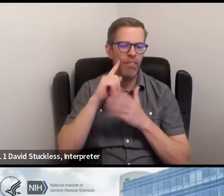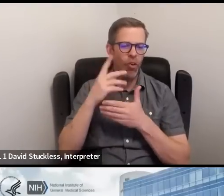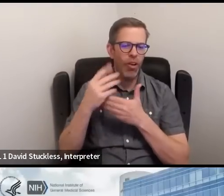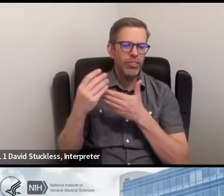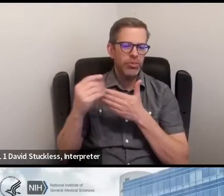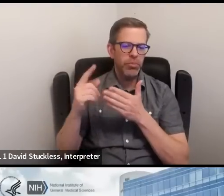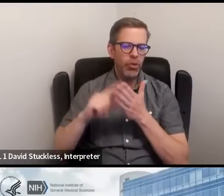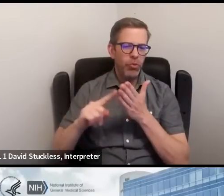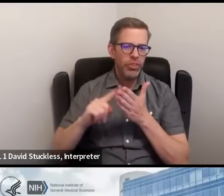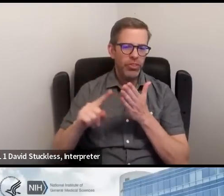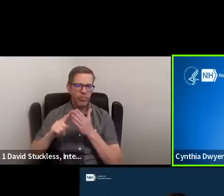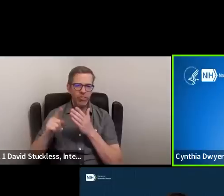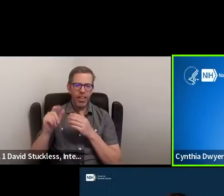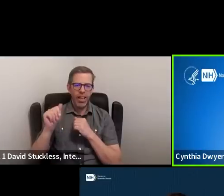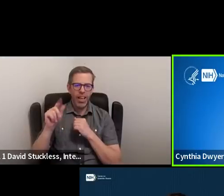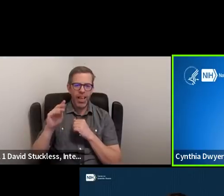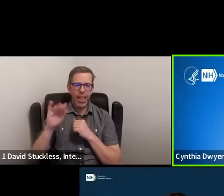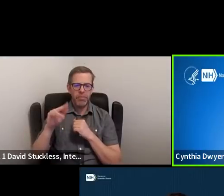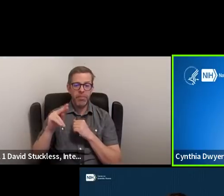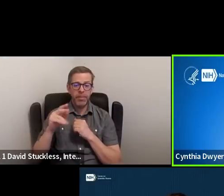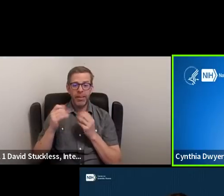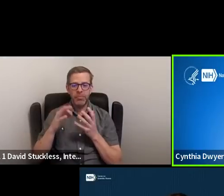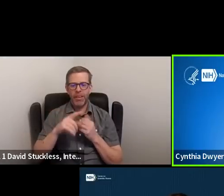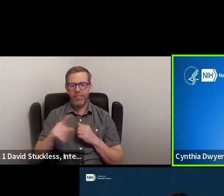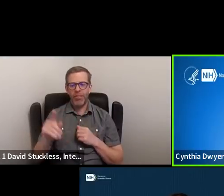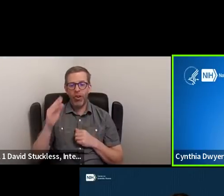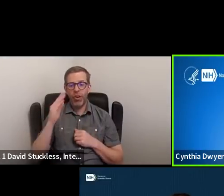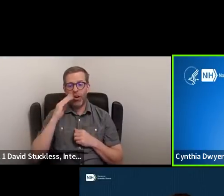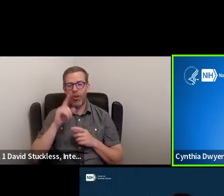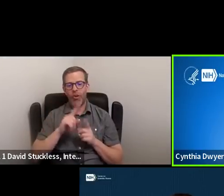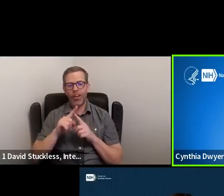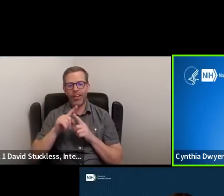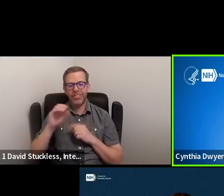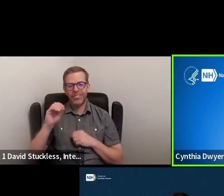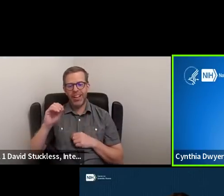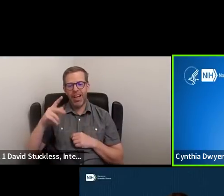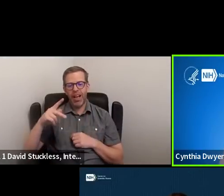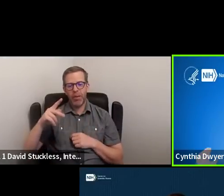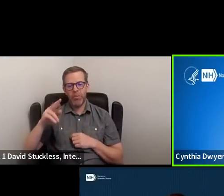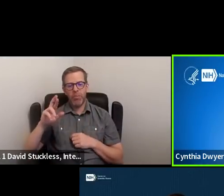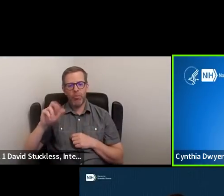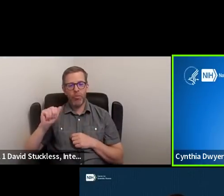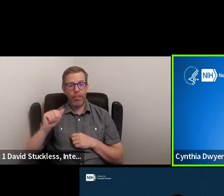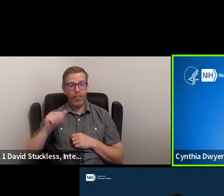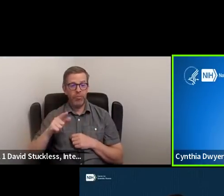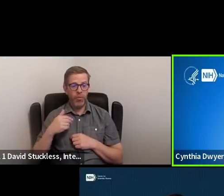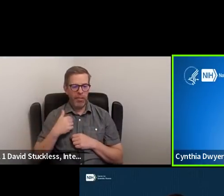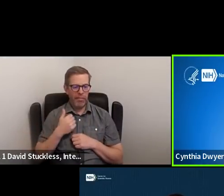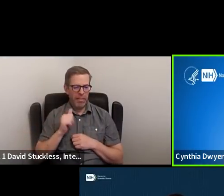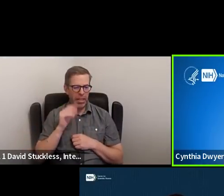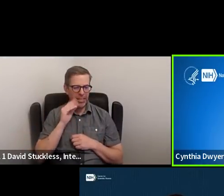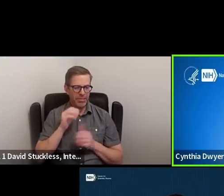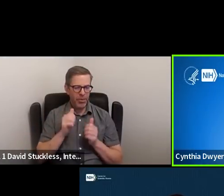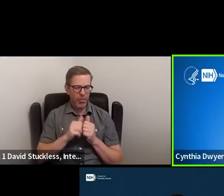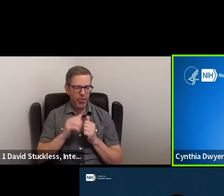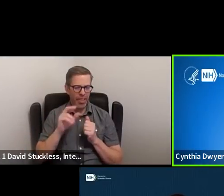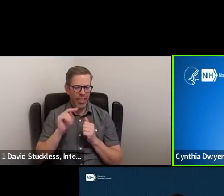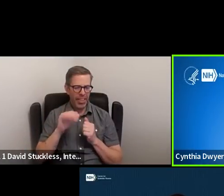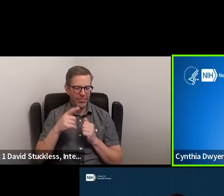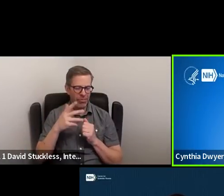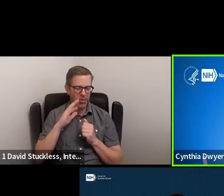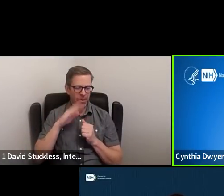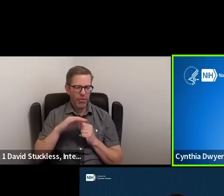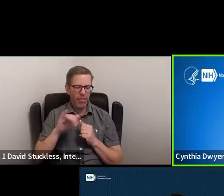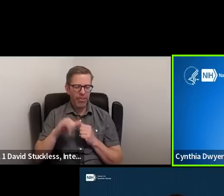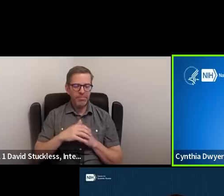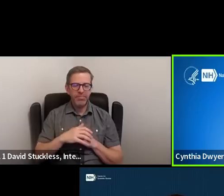Research Administration. Many of you know it as OPERA, if you have any experience with NIH.